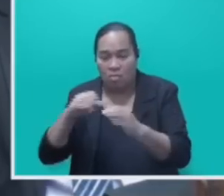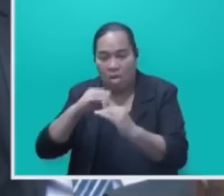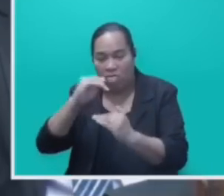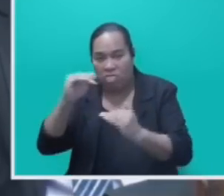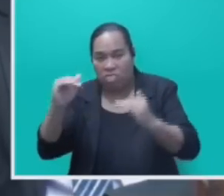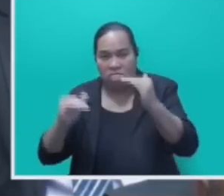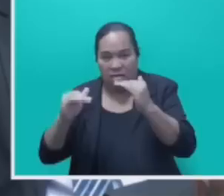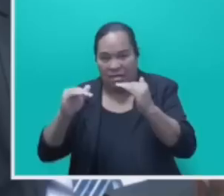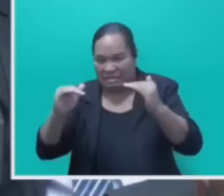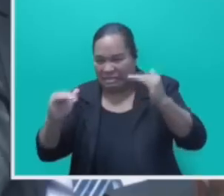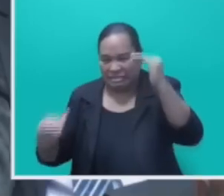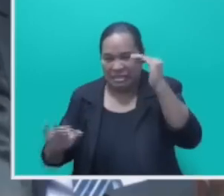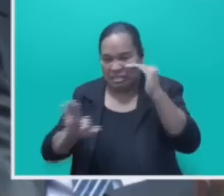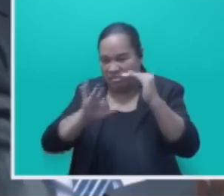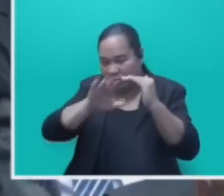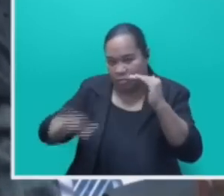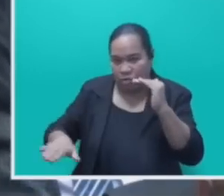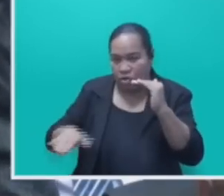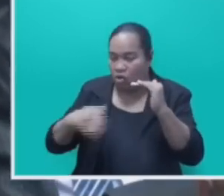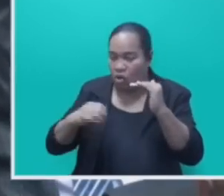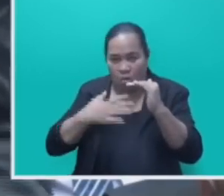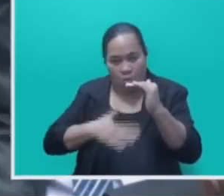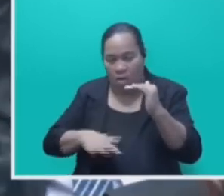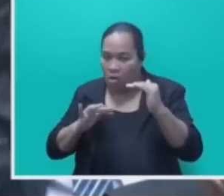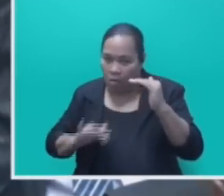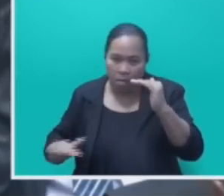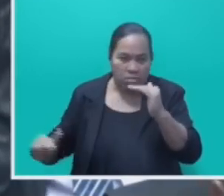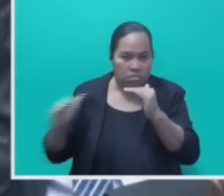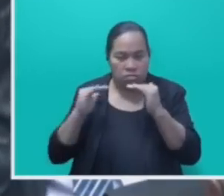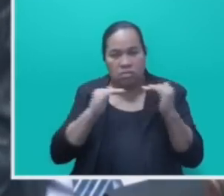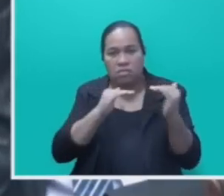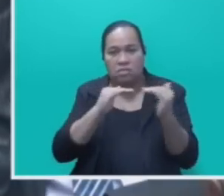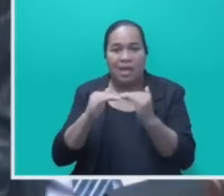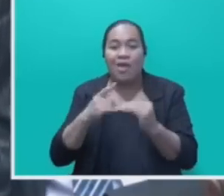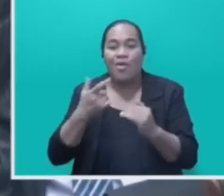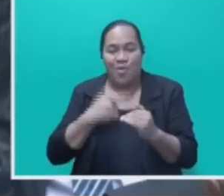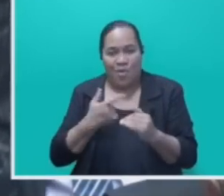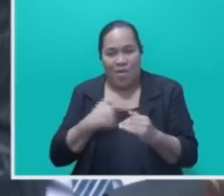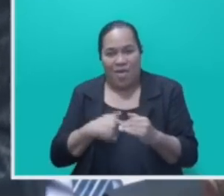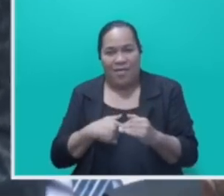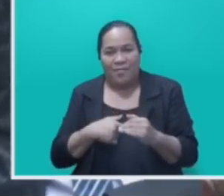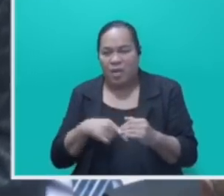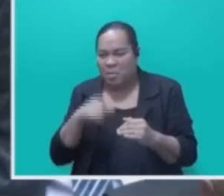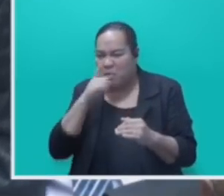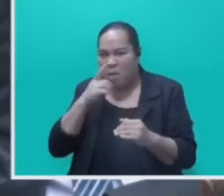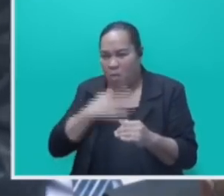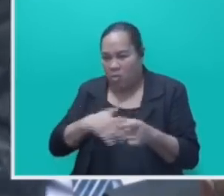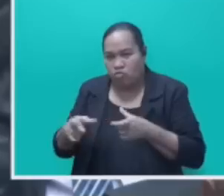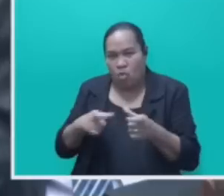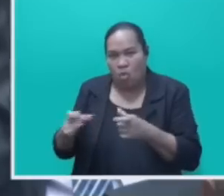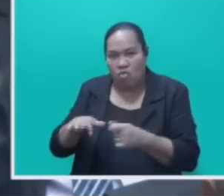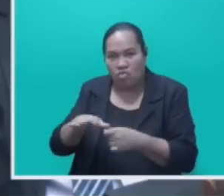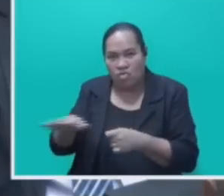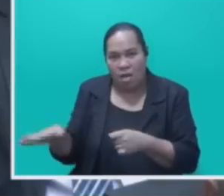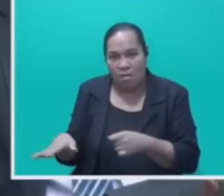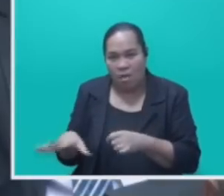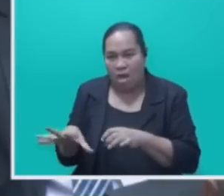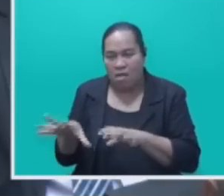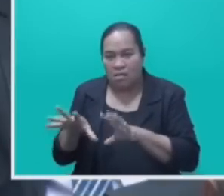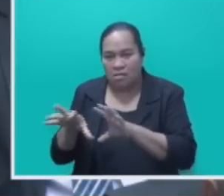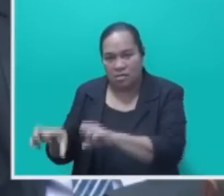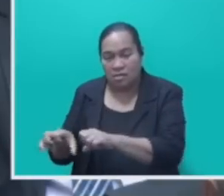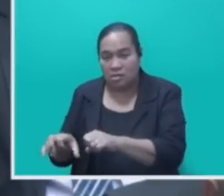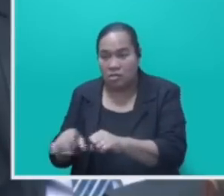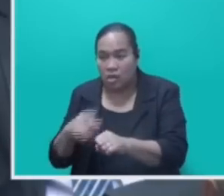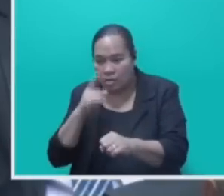or third-class citizens, halted the spiraling out of corruption, controlled corruption and elitism, the rise